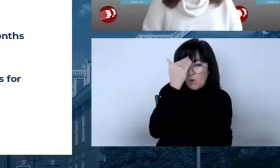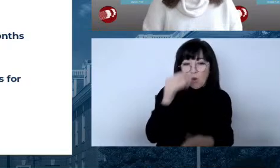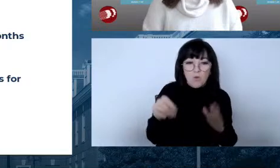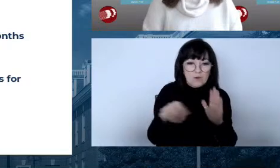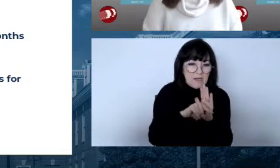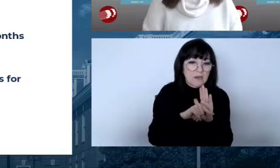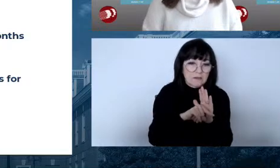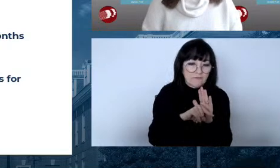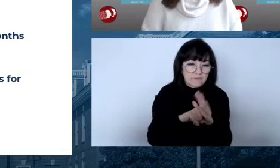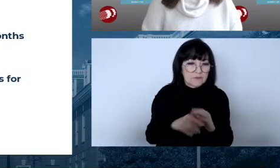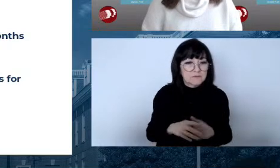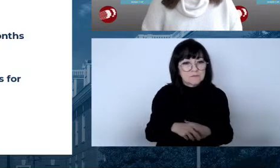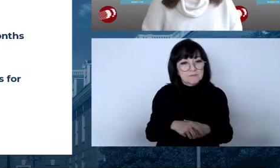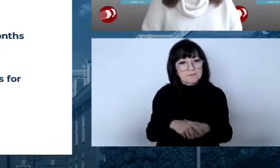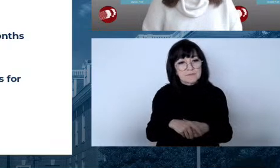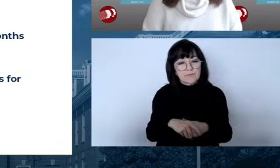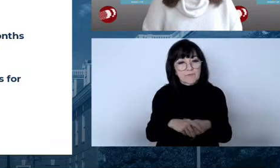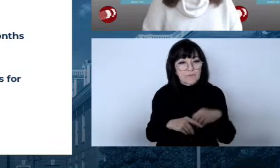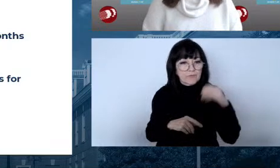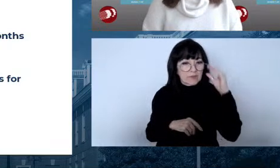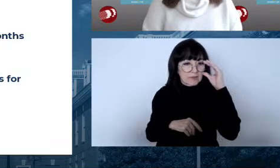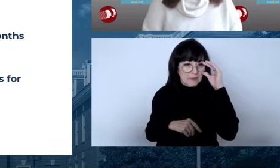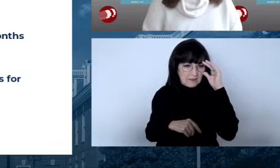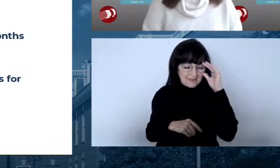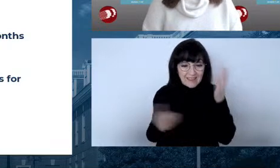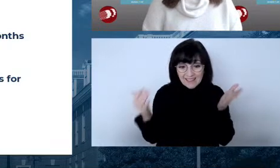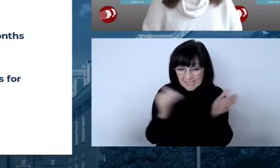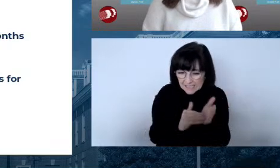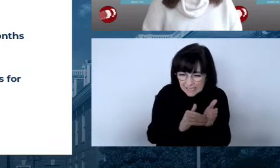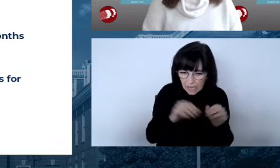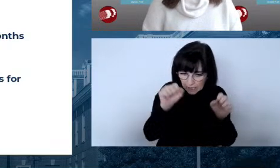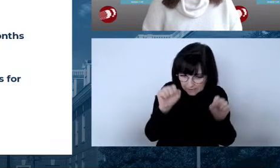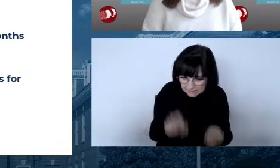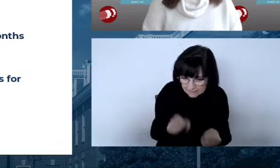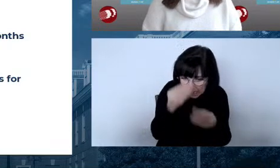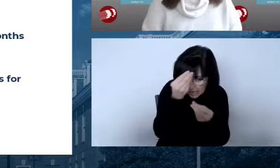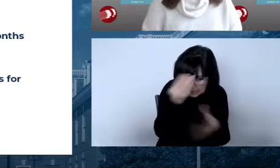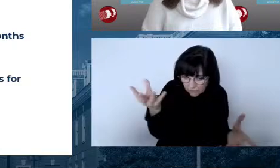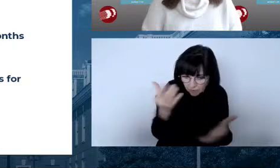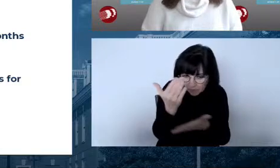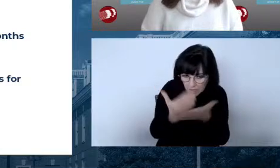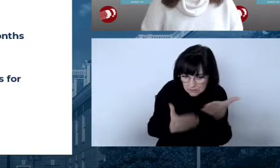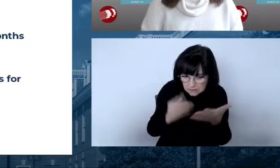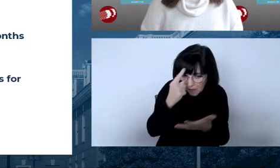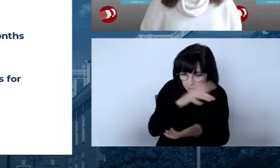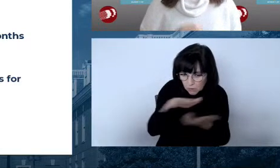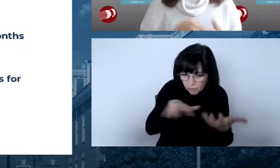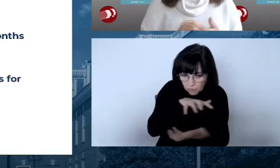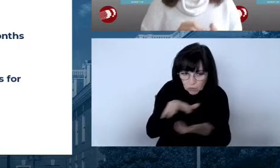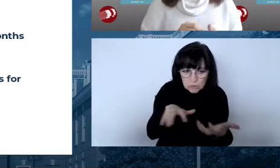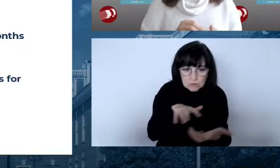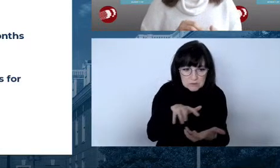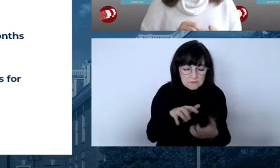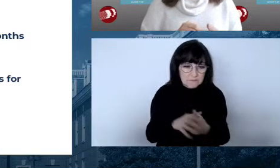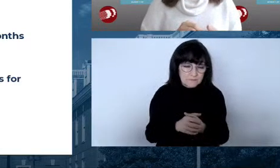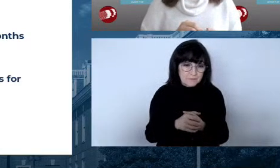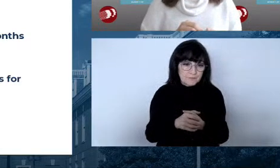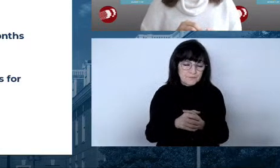So again, this is where it can get a little confusing, but as what we saw previously, if you